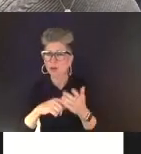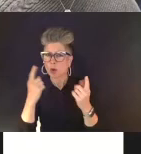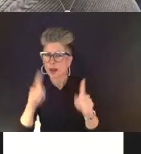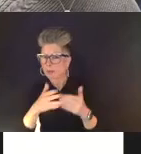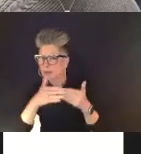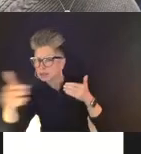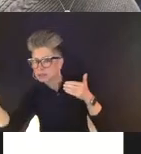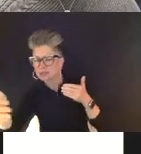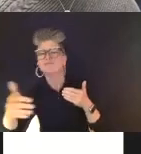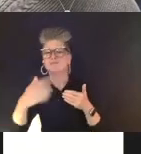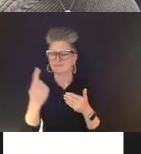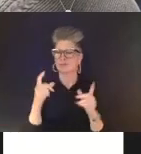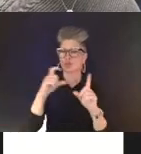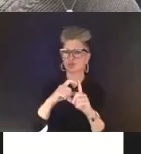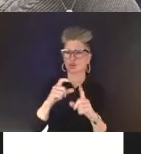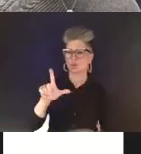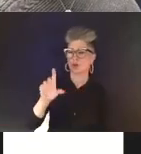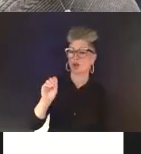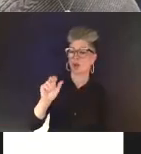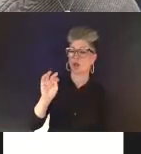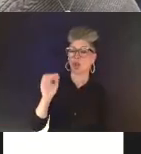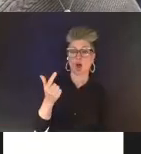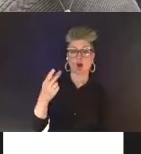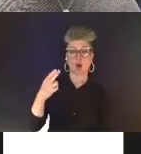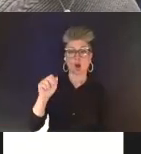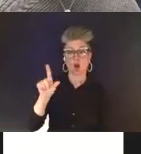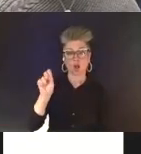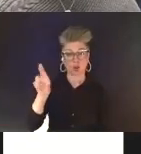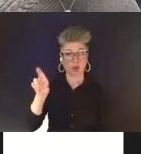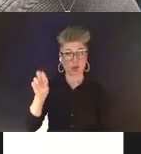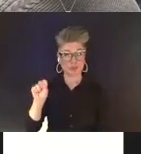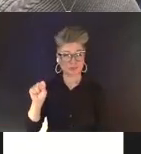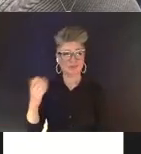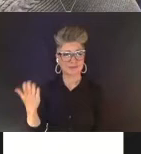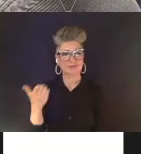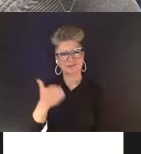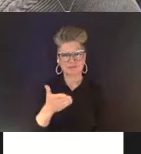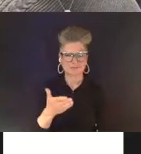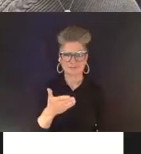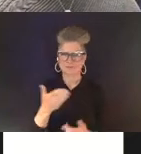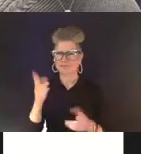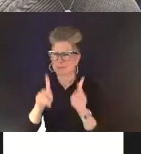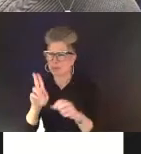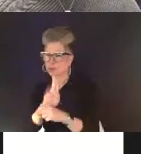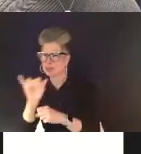long COVID is more common than this post-acute sequelae of SARS-CoV-2. So